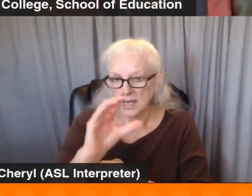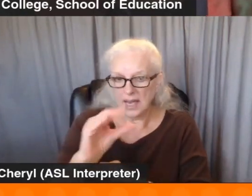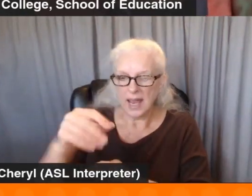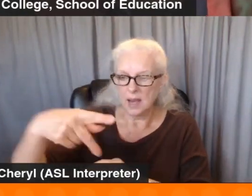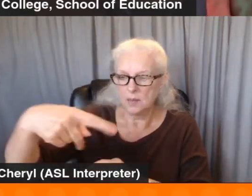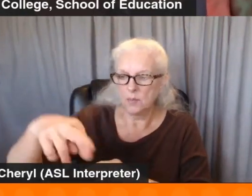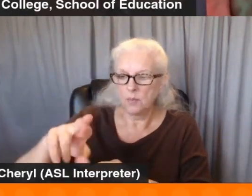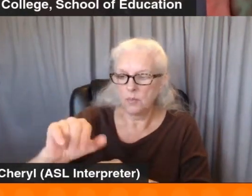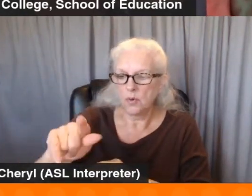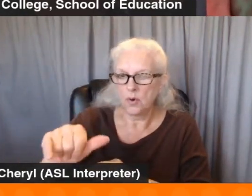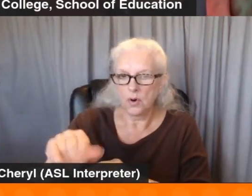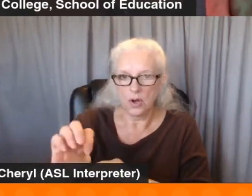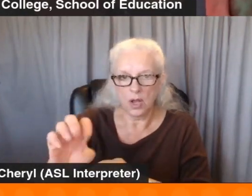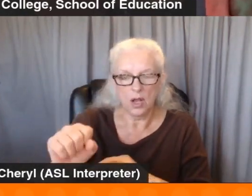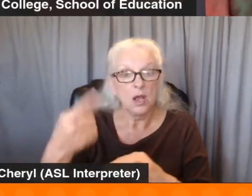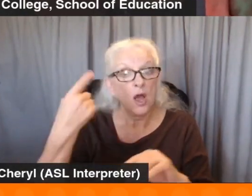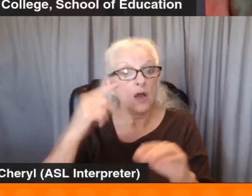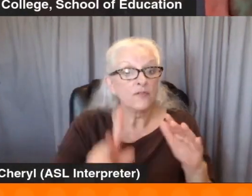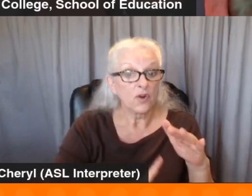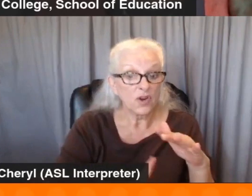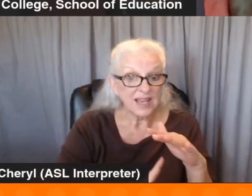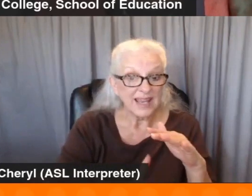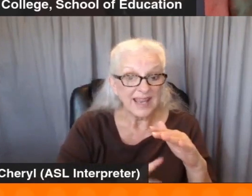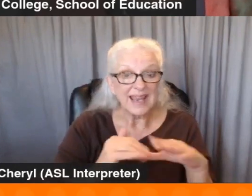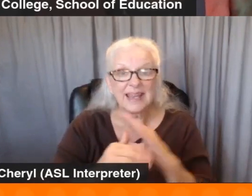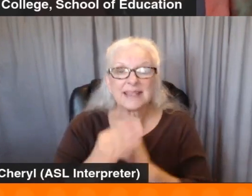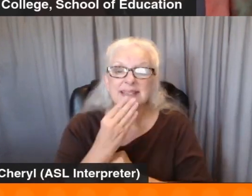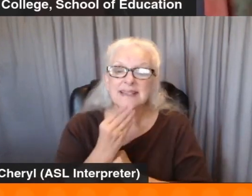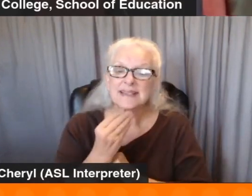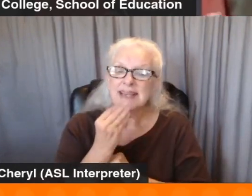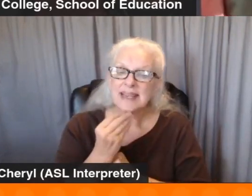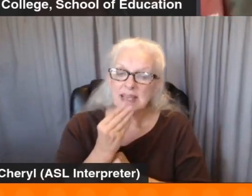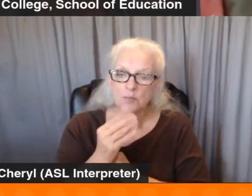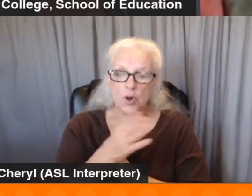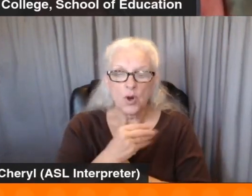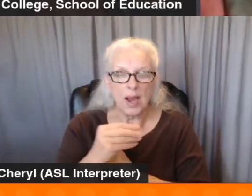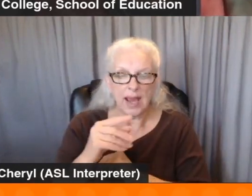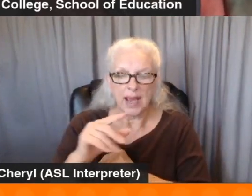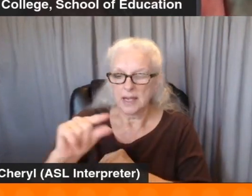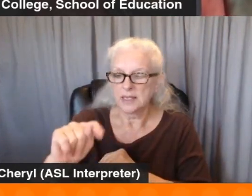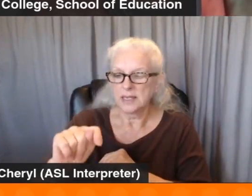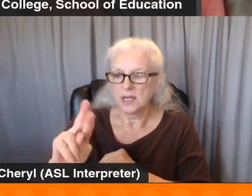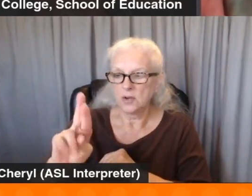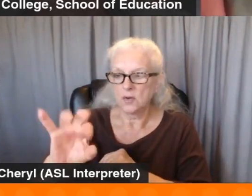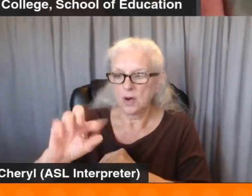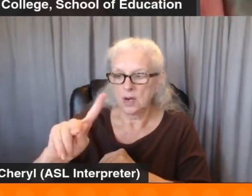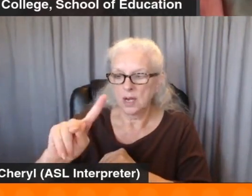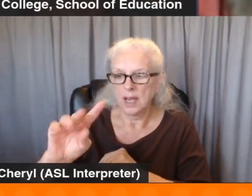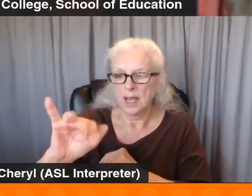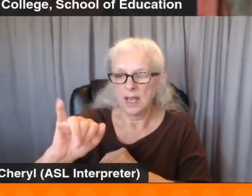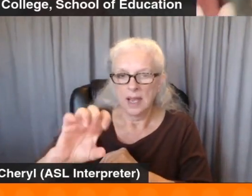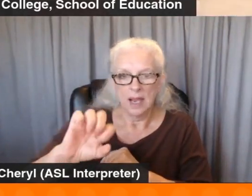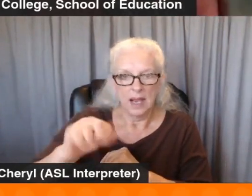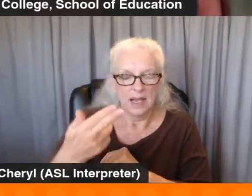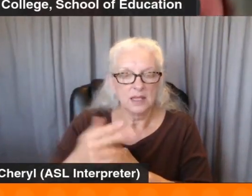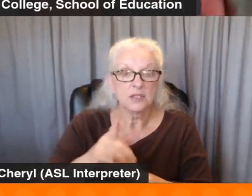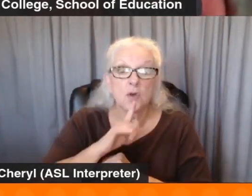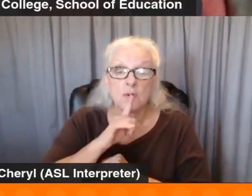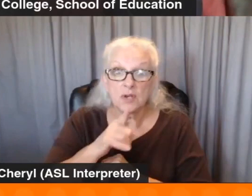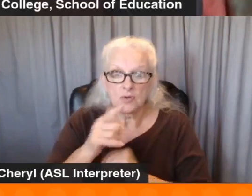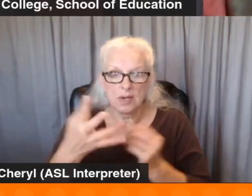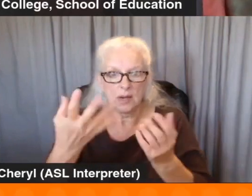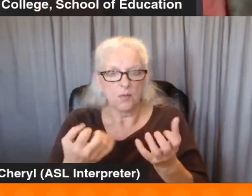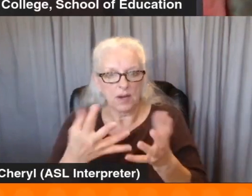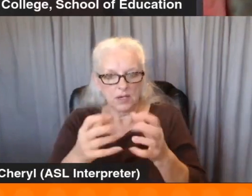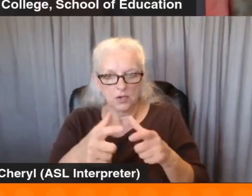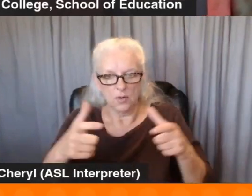you can, for kindergarten, it's also in Hebrew and in Turkish. So this is part of our effort to really expand